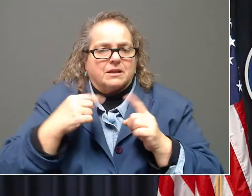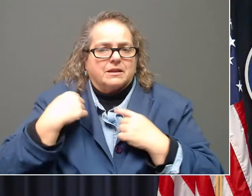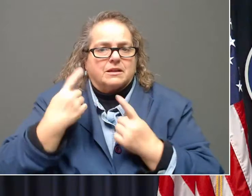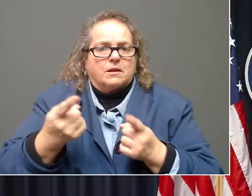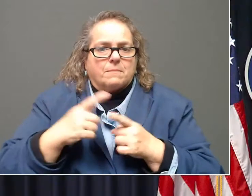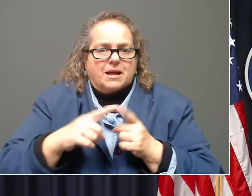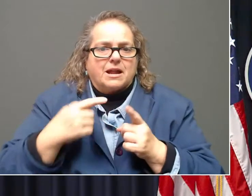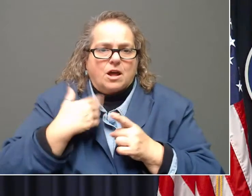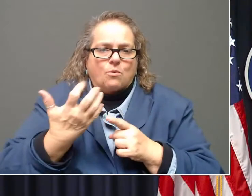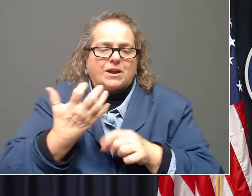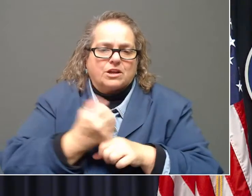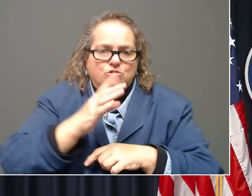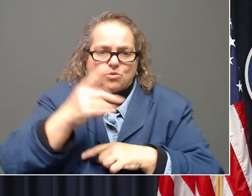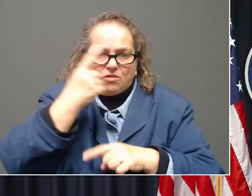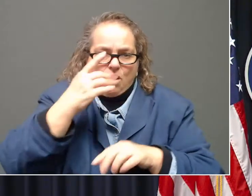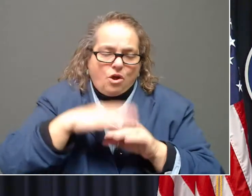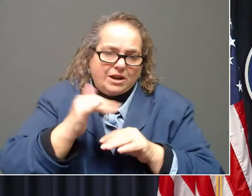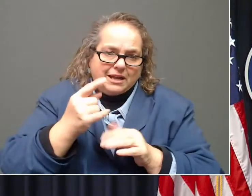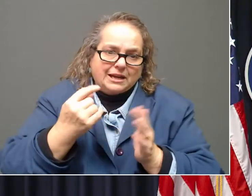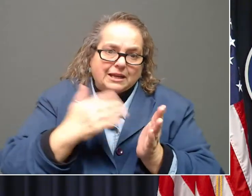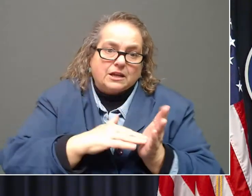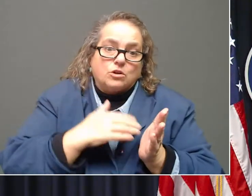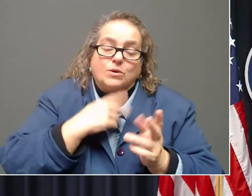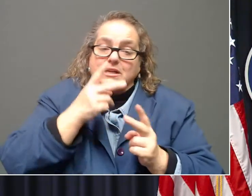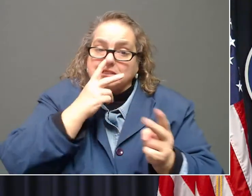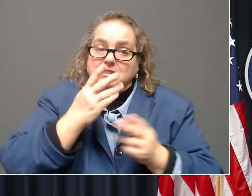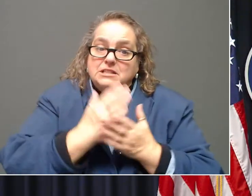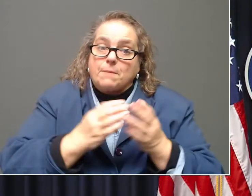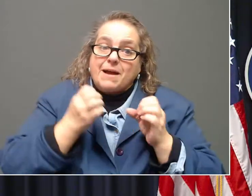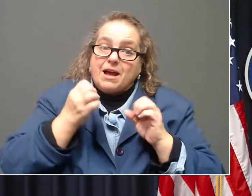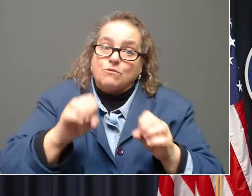social distancing, ensure we're doing this correctly.